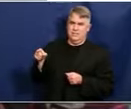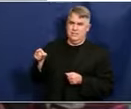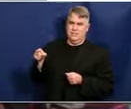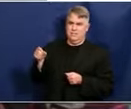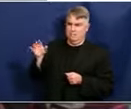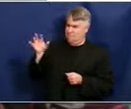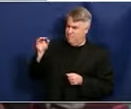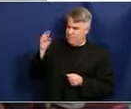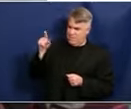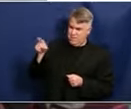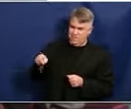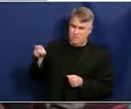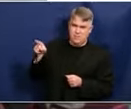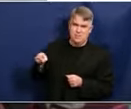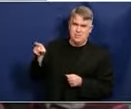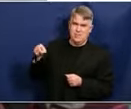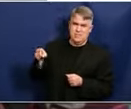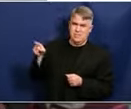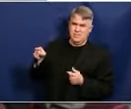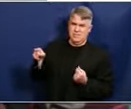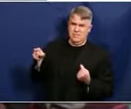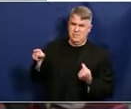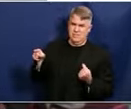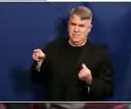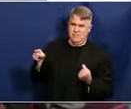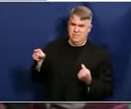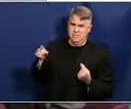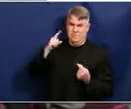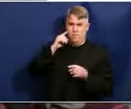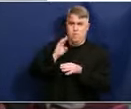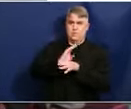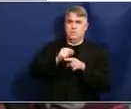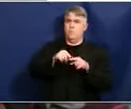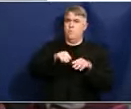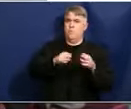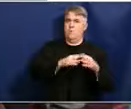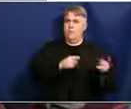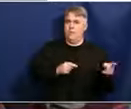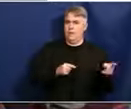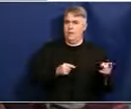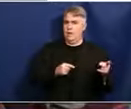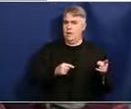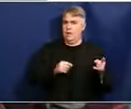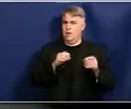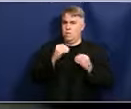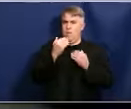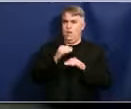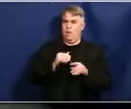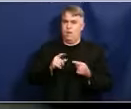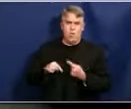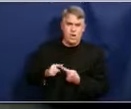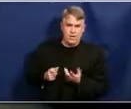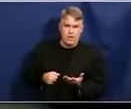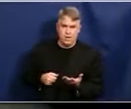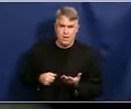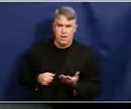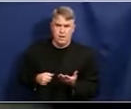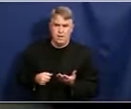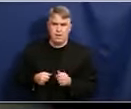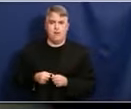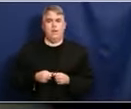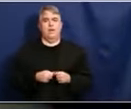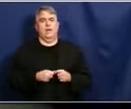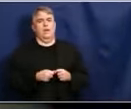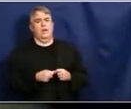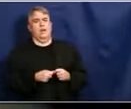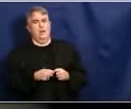is the criteria for all businesses to open without restrictions? Well, I think when you look through the tiers, those